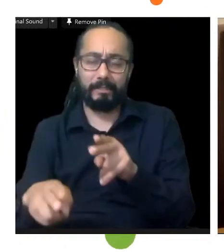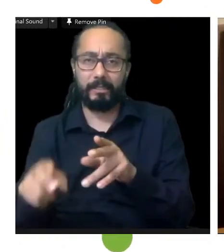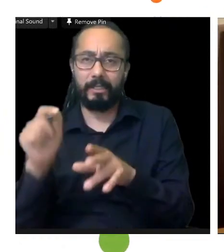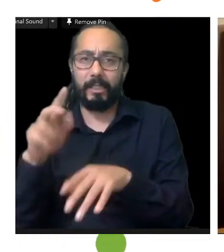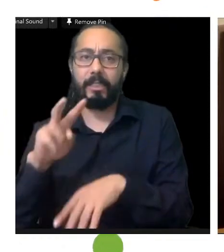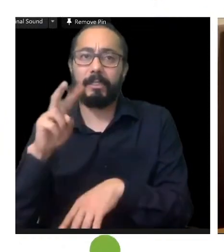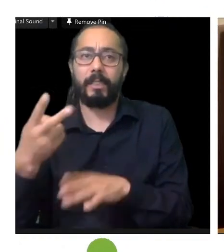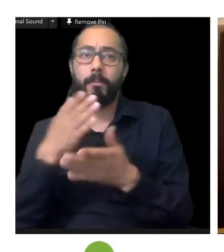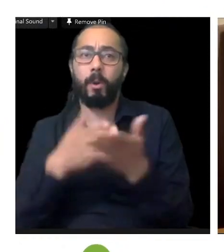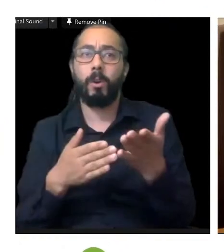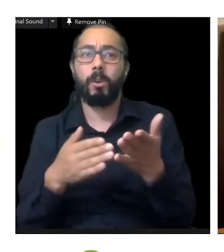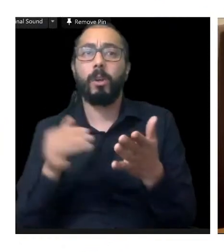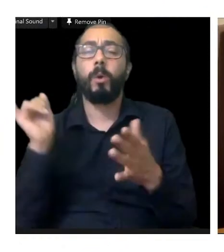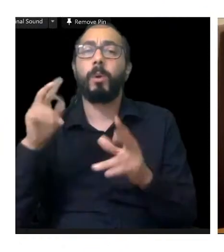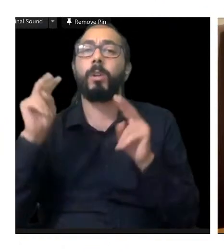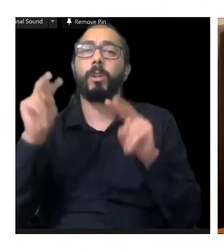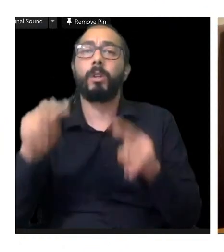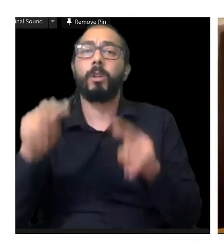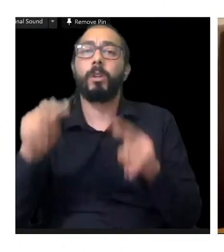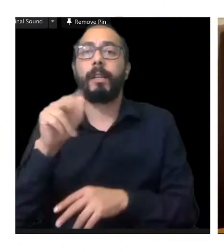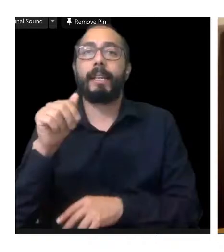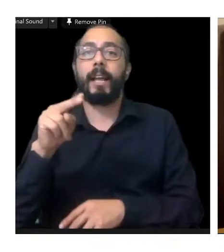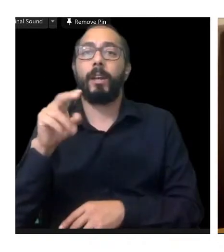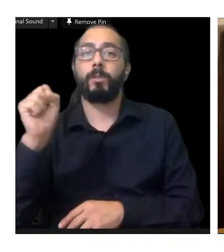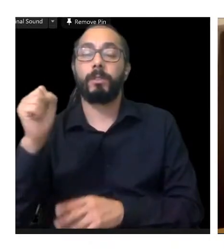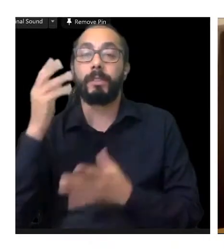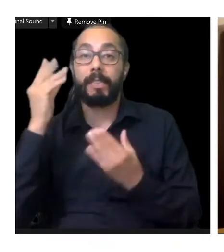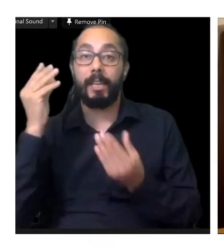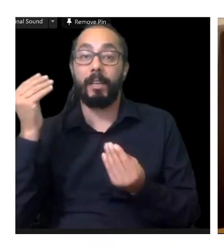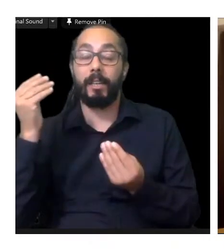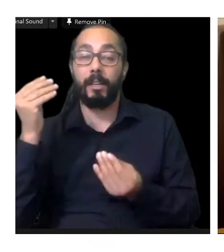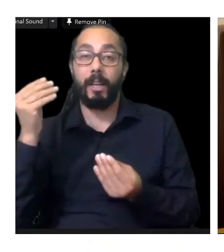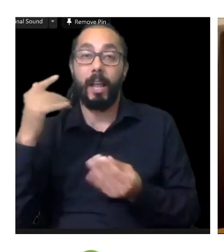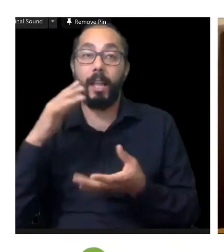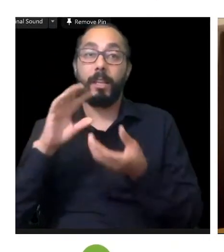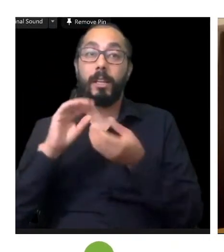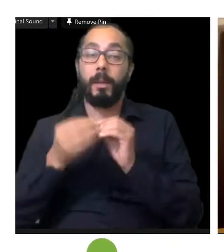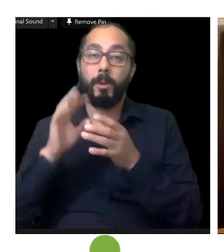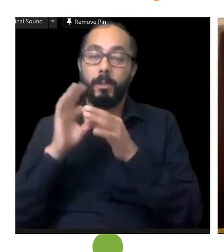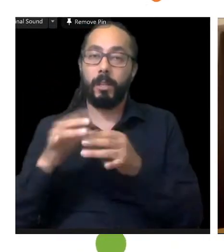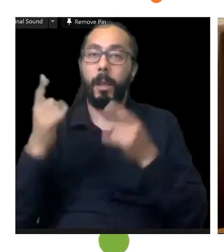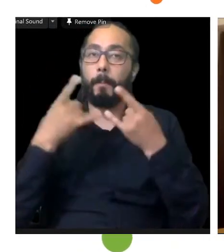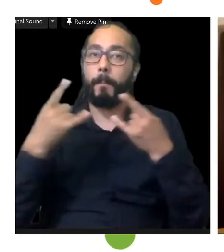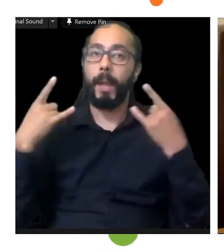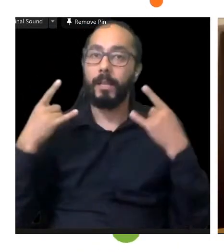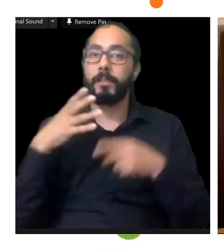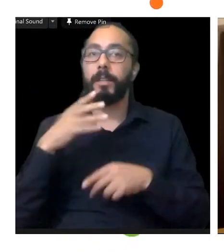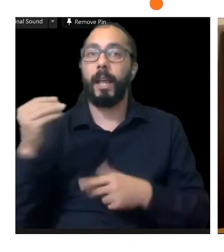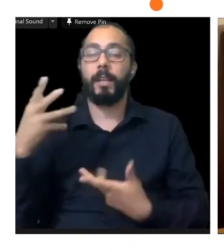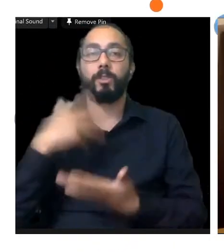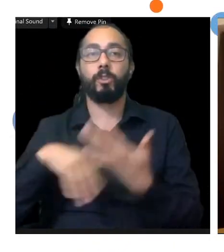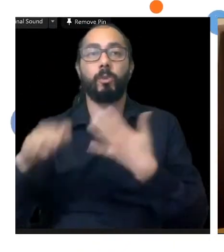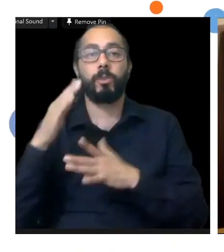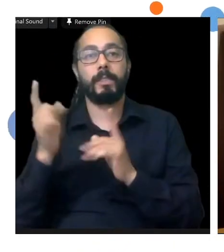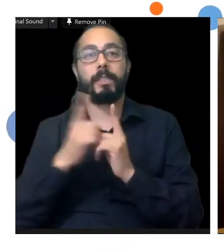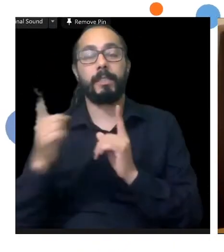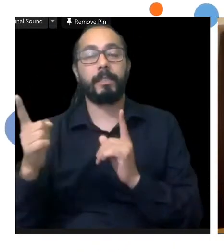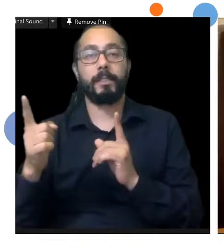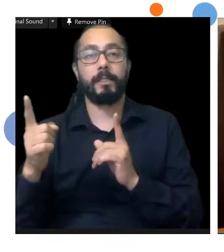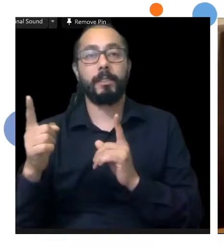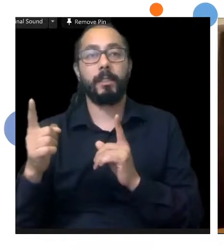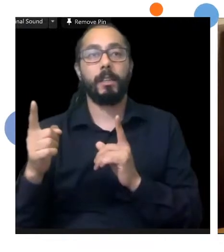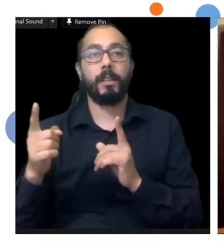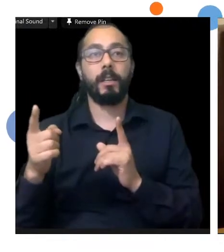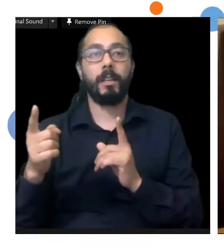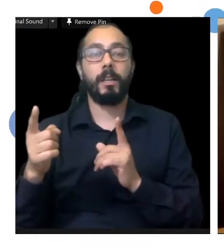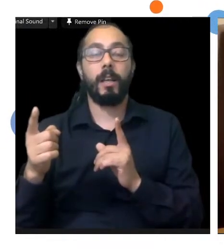which is when you look at the Nanos data and the fact that these numbers around masks and social distancing are not necessarily budging over the 3 months of the pandemic.